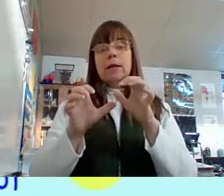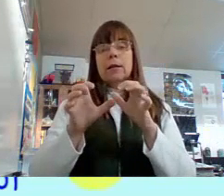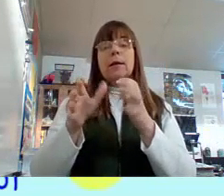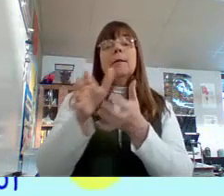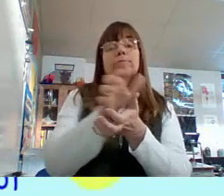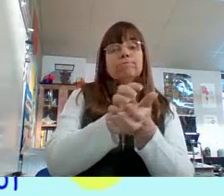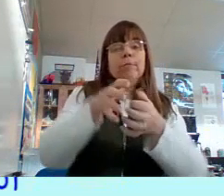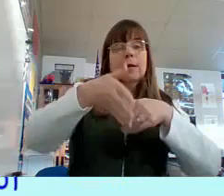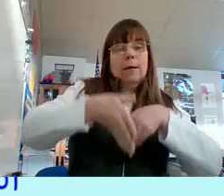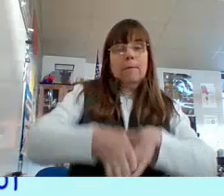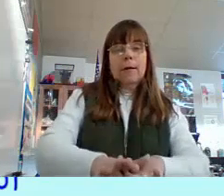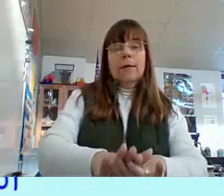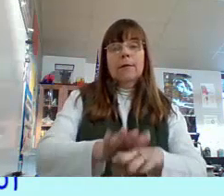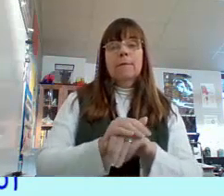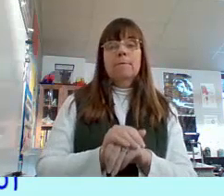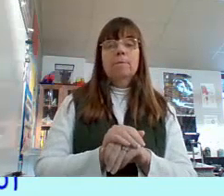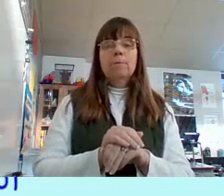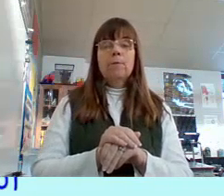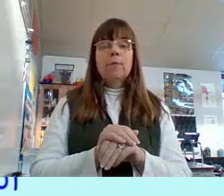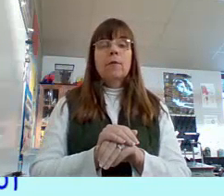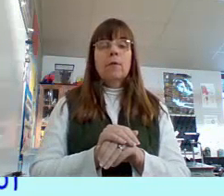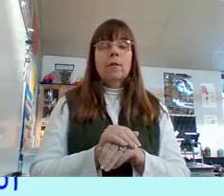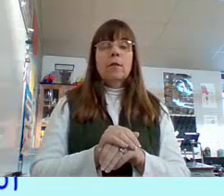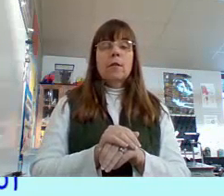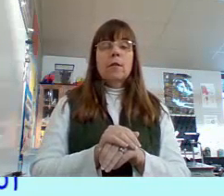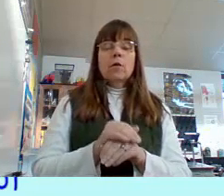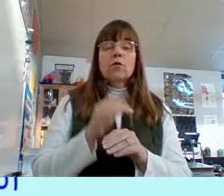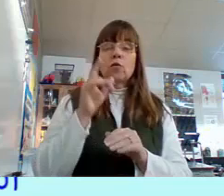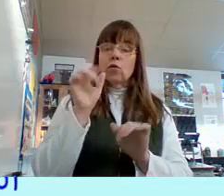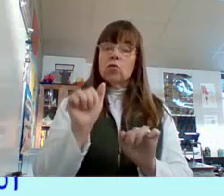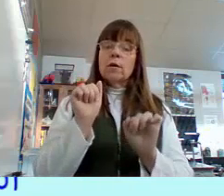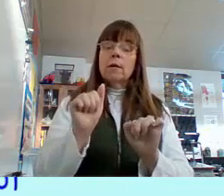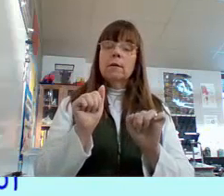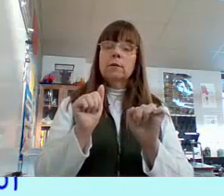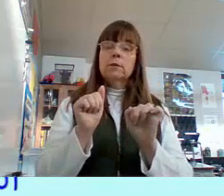means is that you can get those